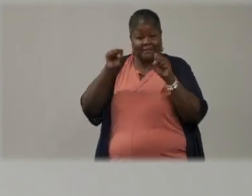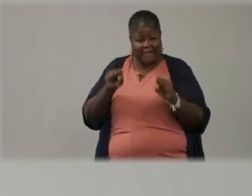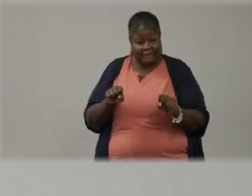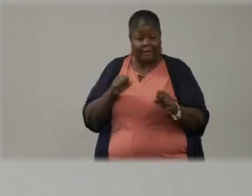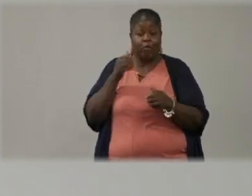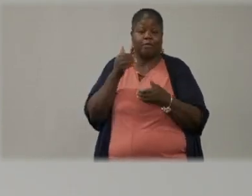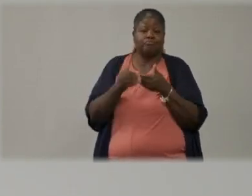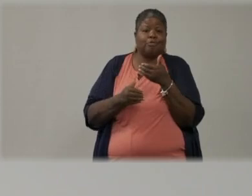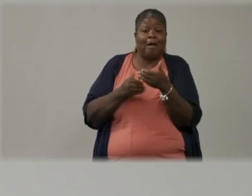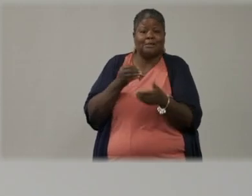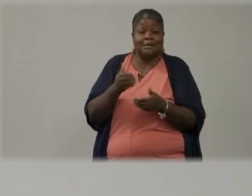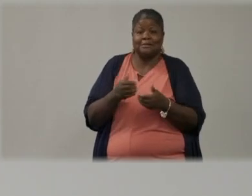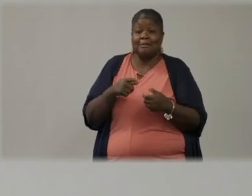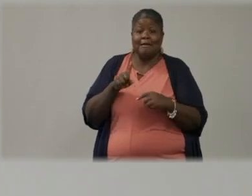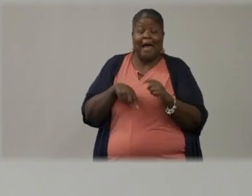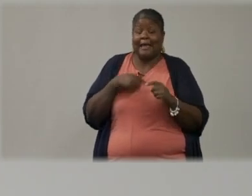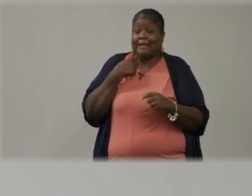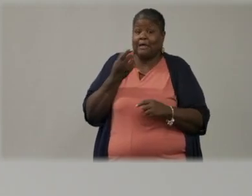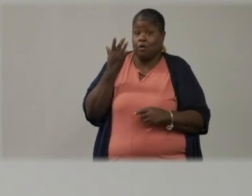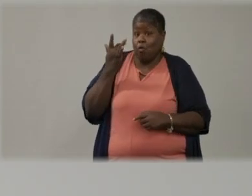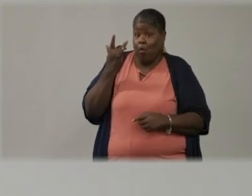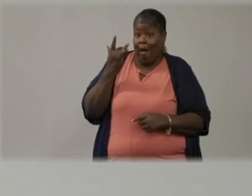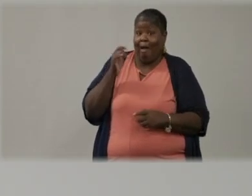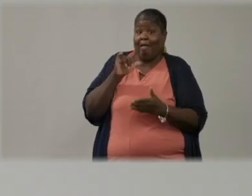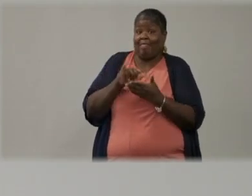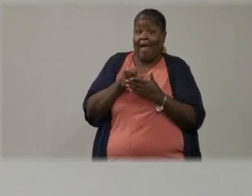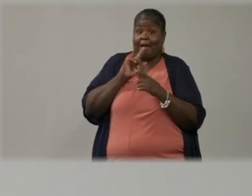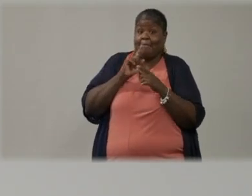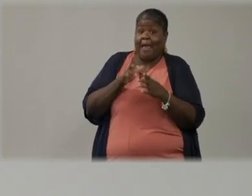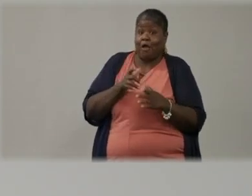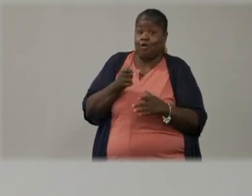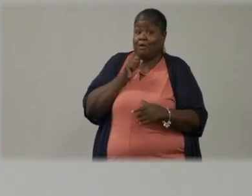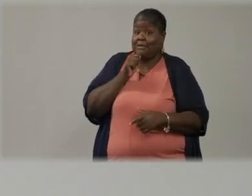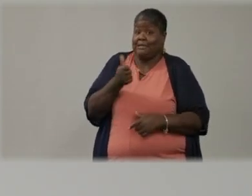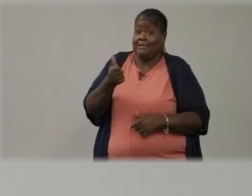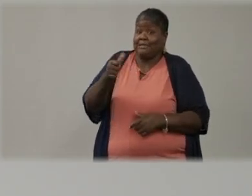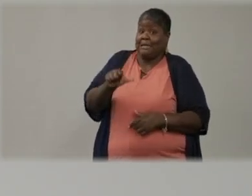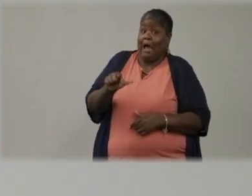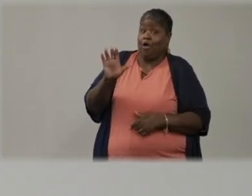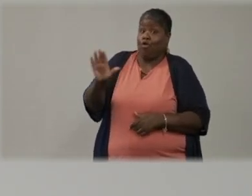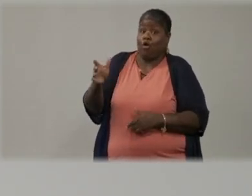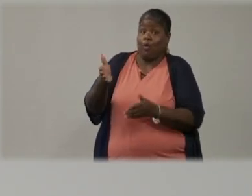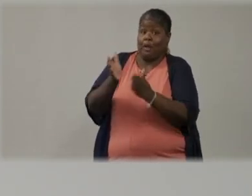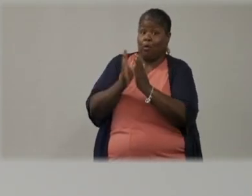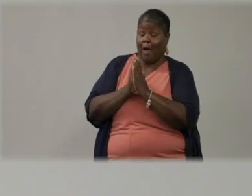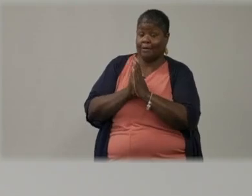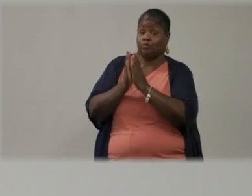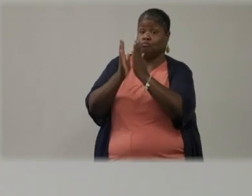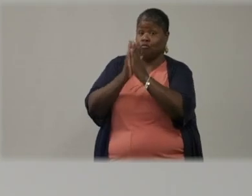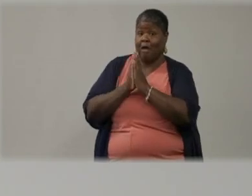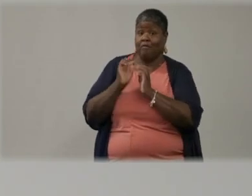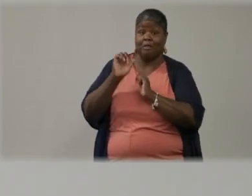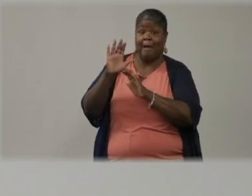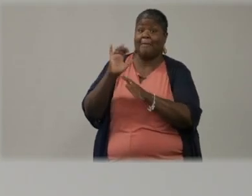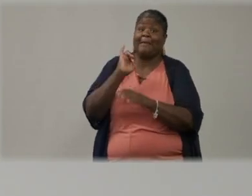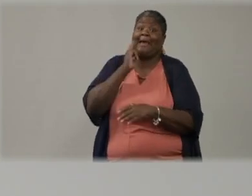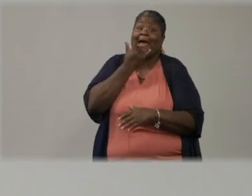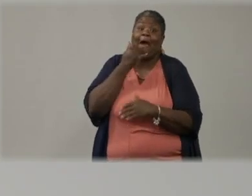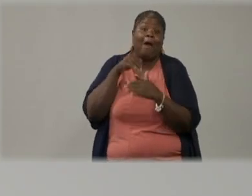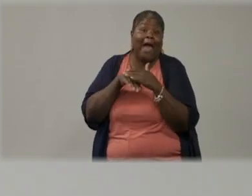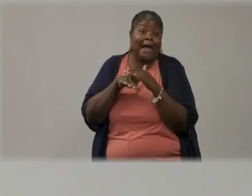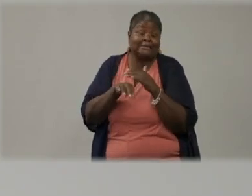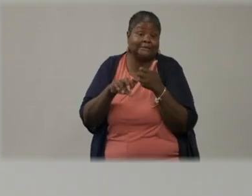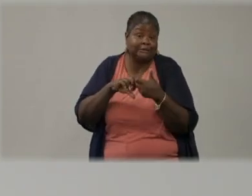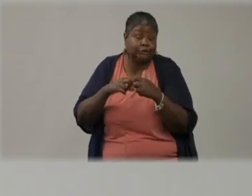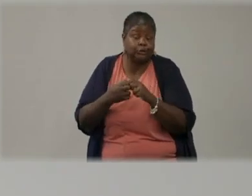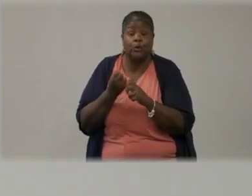process. I can't tell you why the incident commander denied that request. to pray for the mountain. It might have been an access issue. It